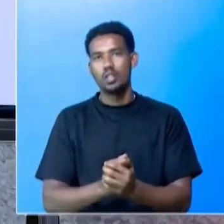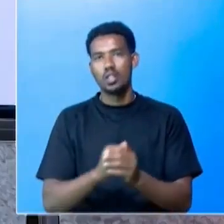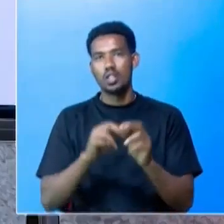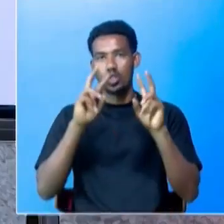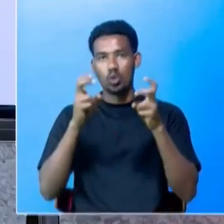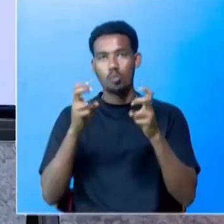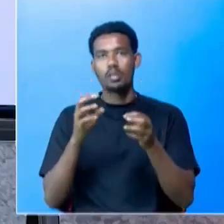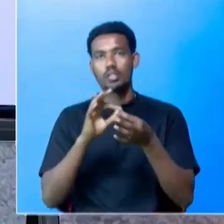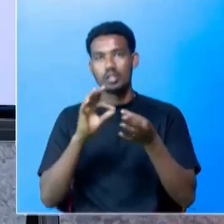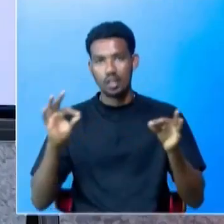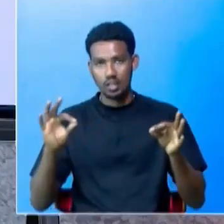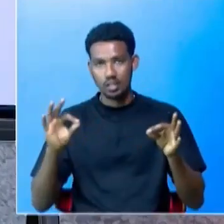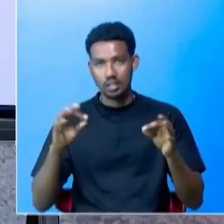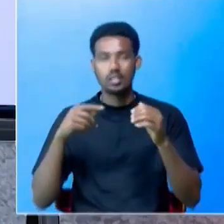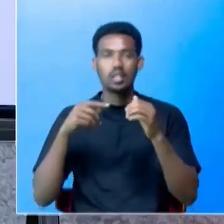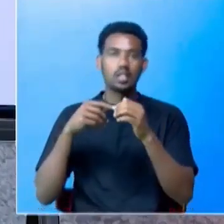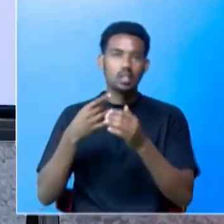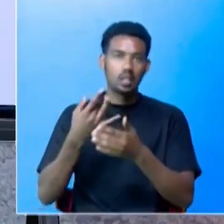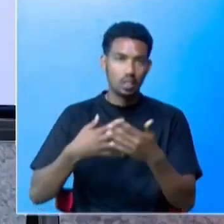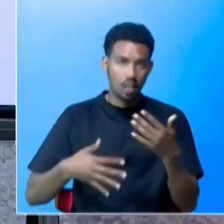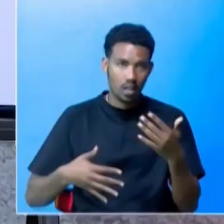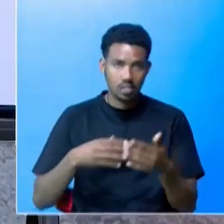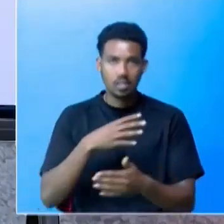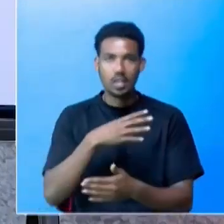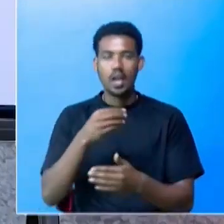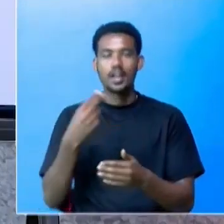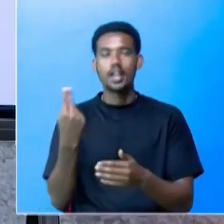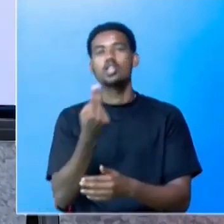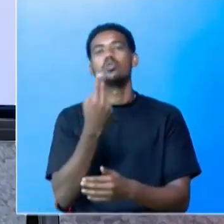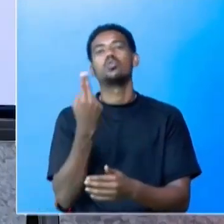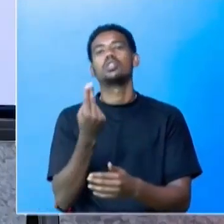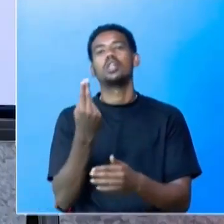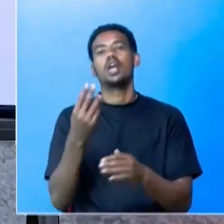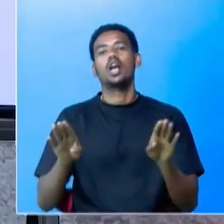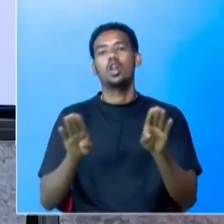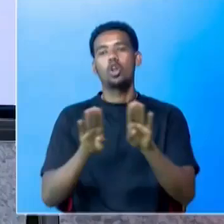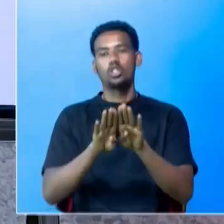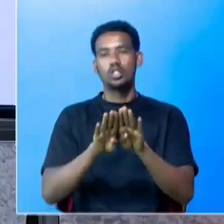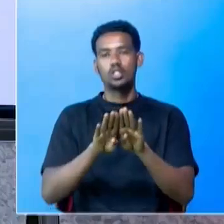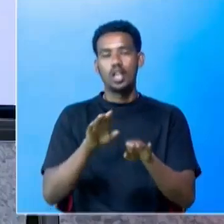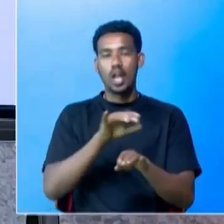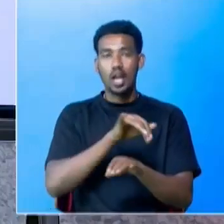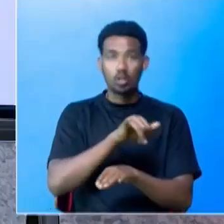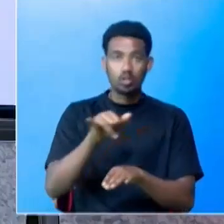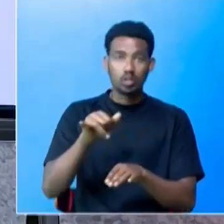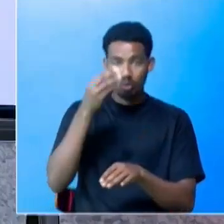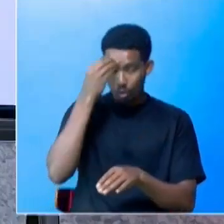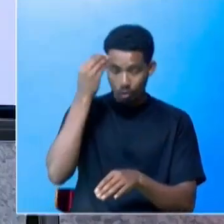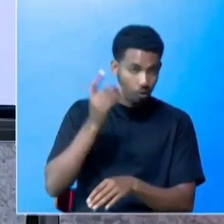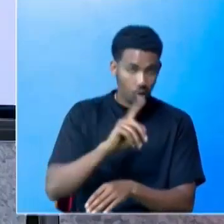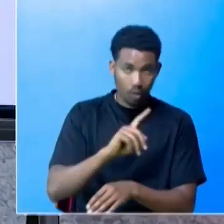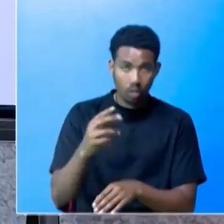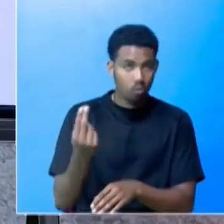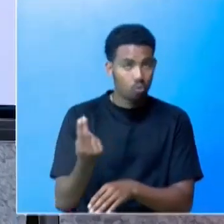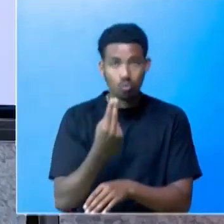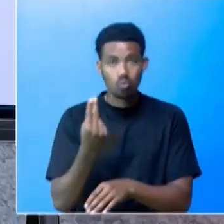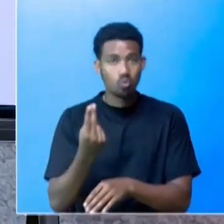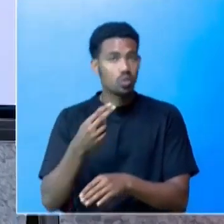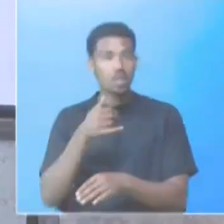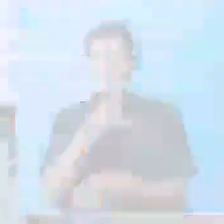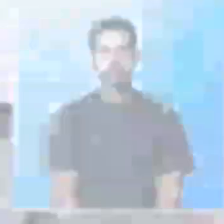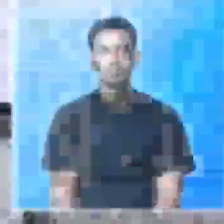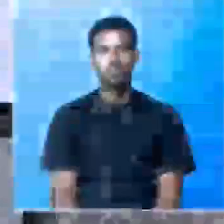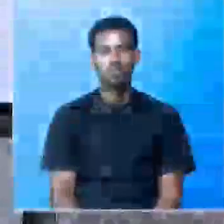sentence, details, and by using closing. And also don't forget to use